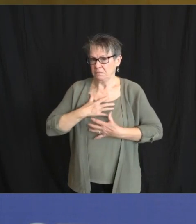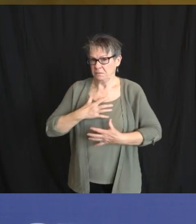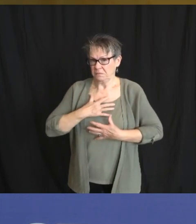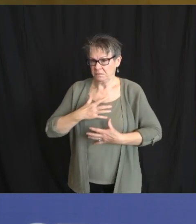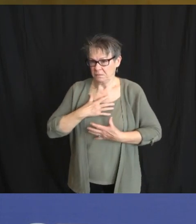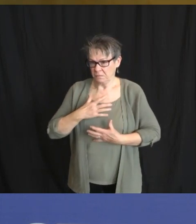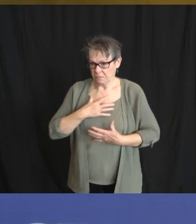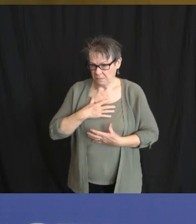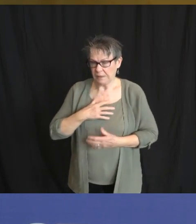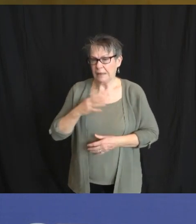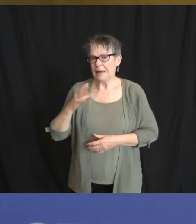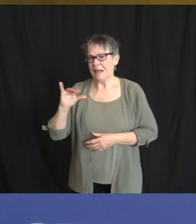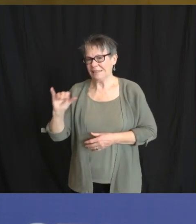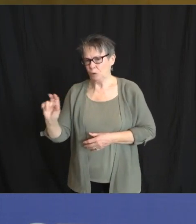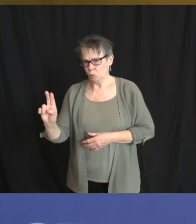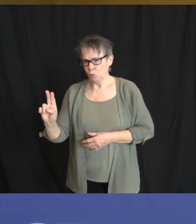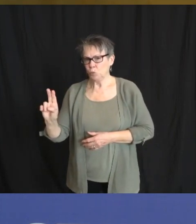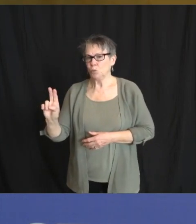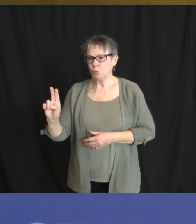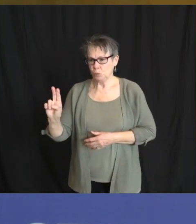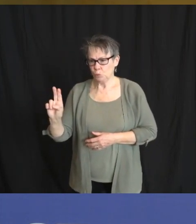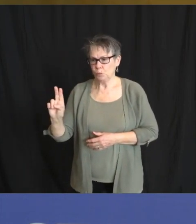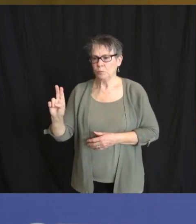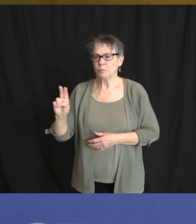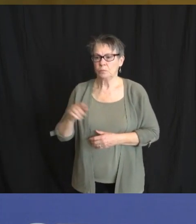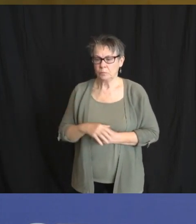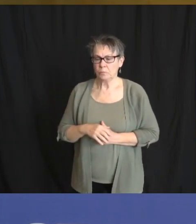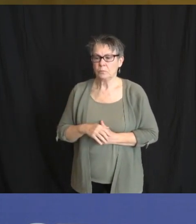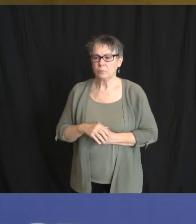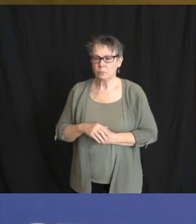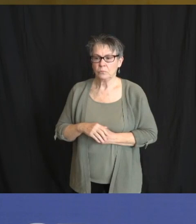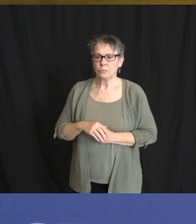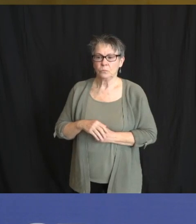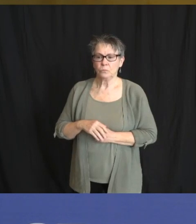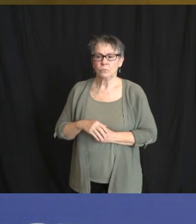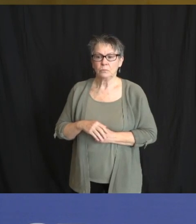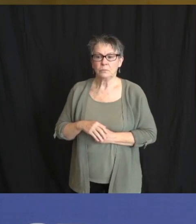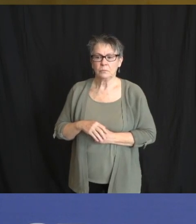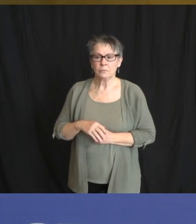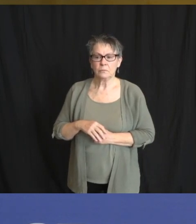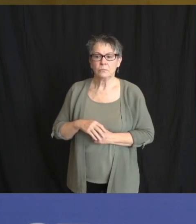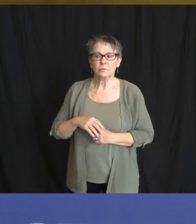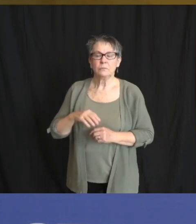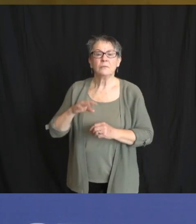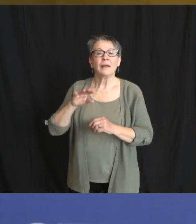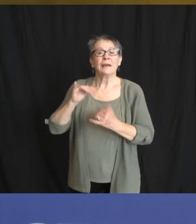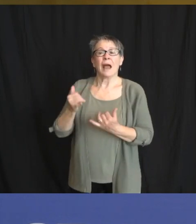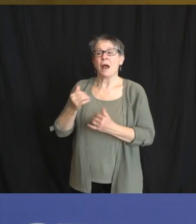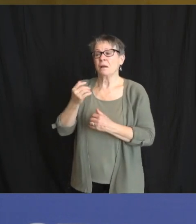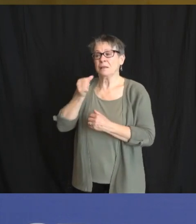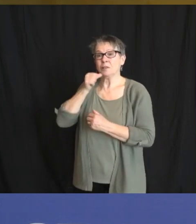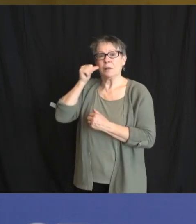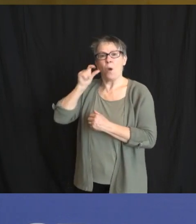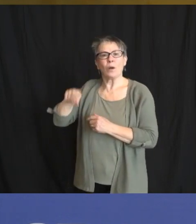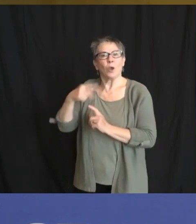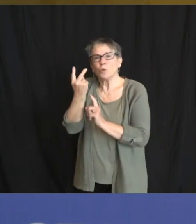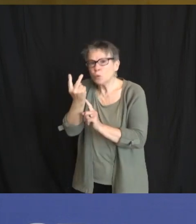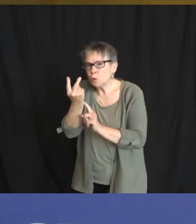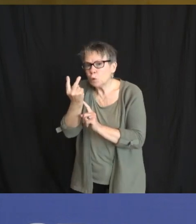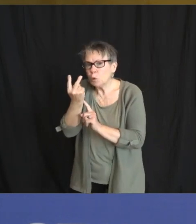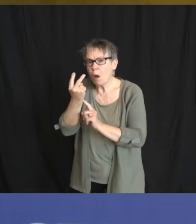hospitals in the state, and they were in the central region, went on divert. 1 hospital was on full divert, and